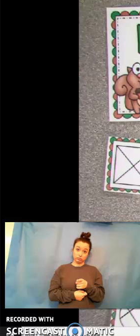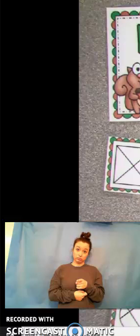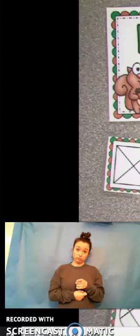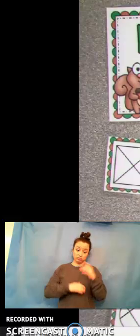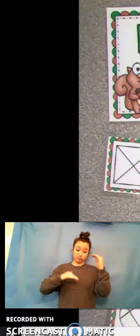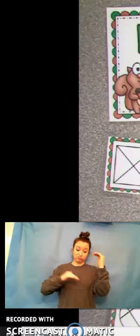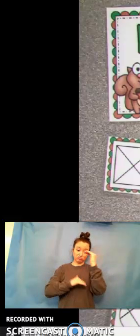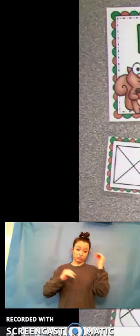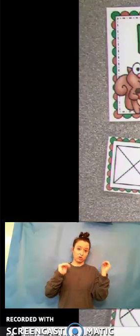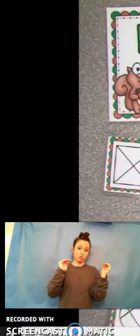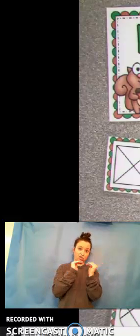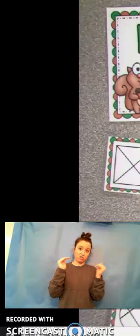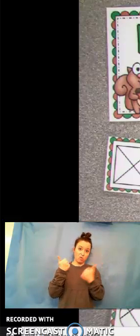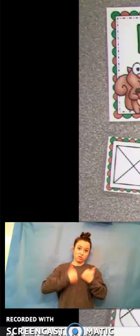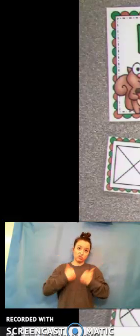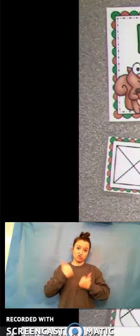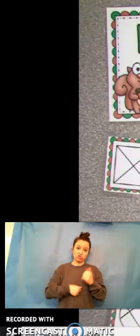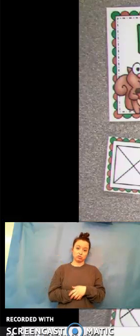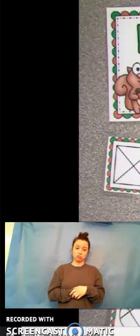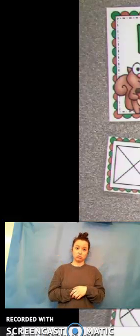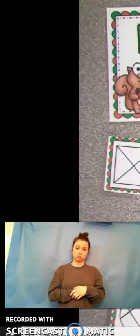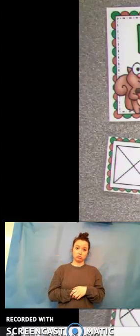Is this equal or unequal?